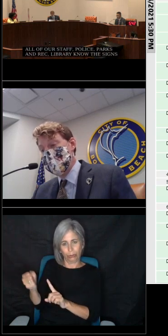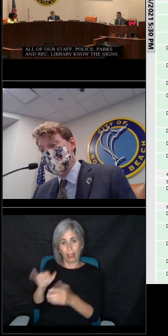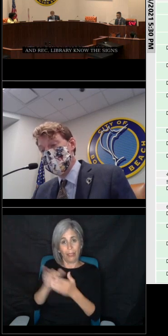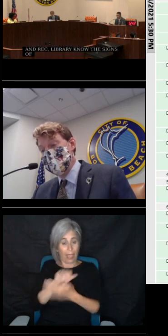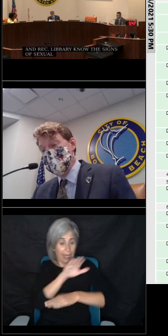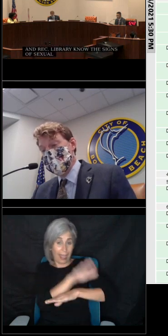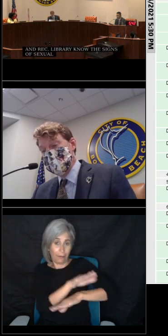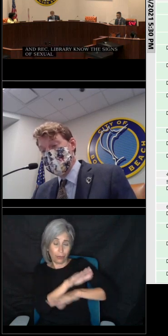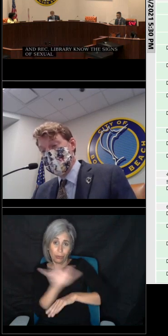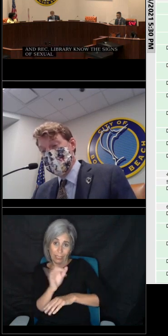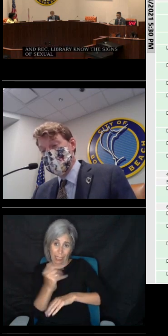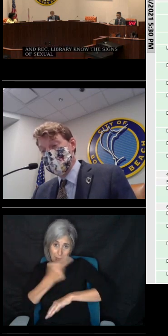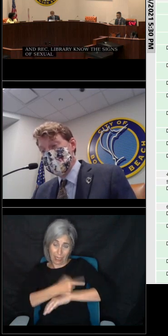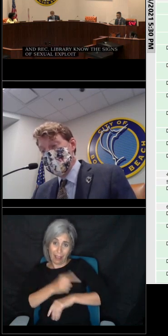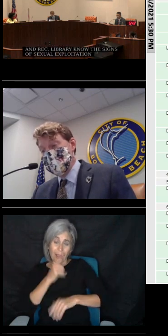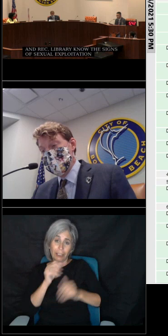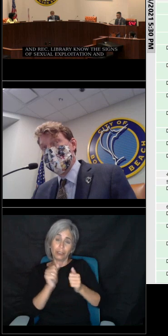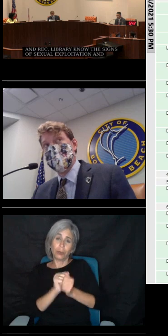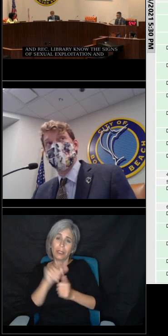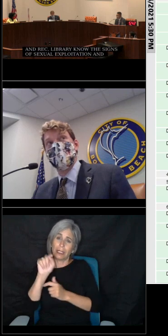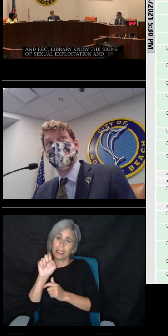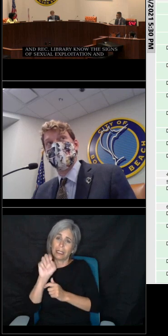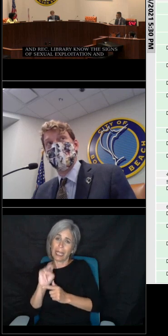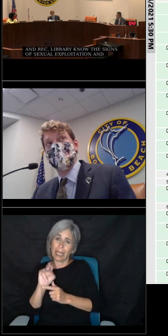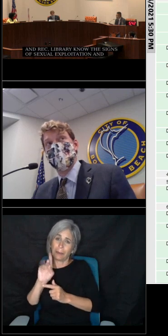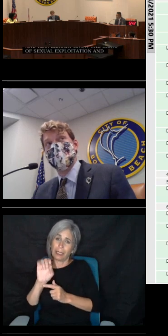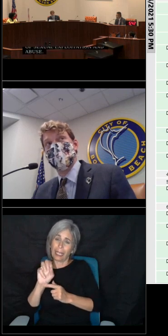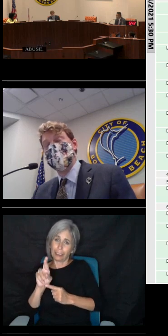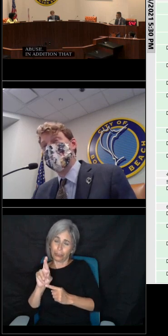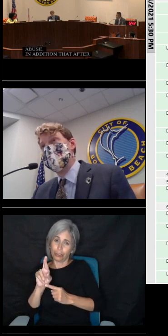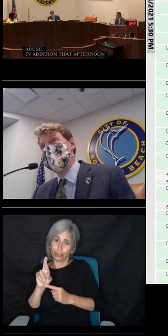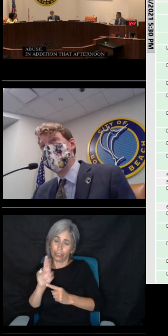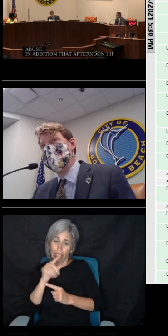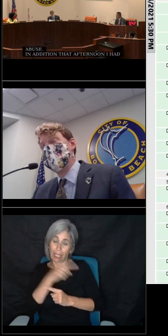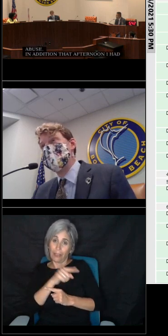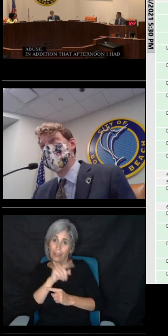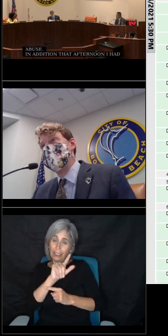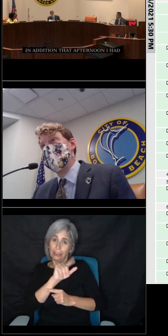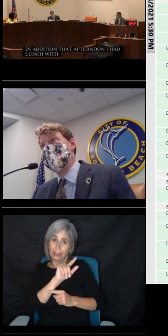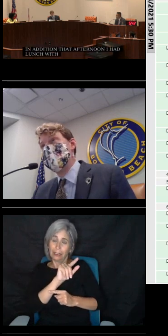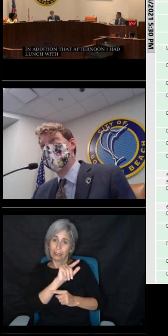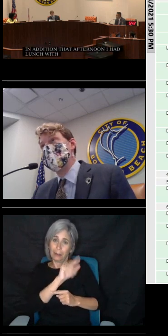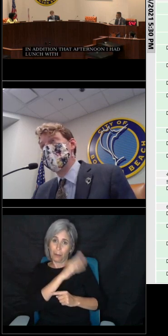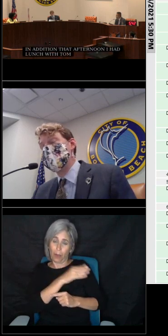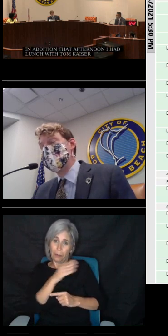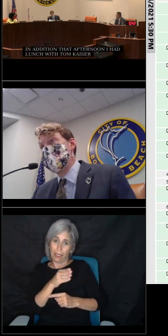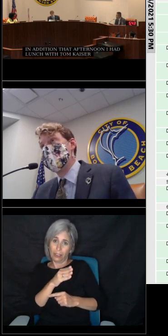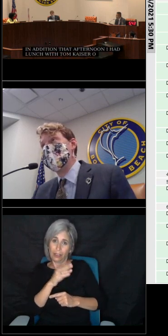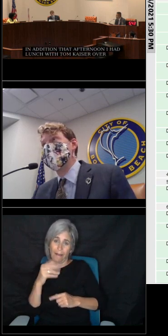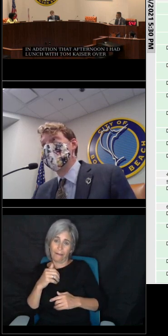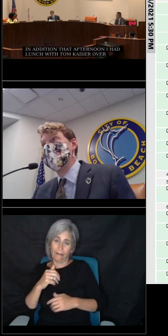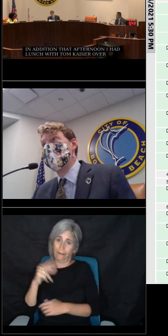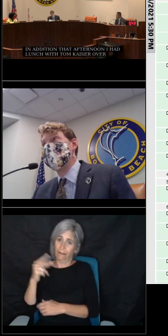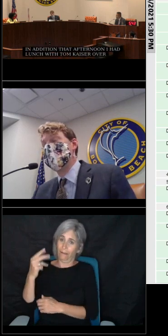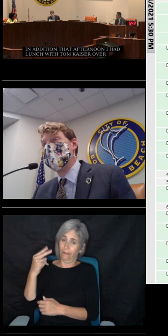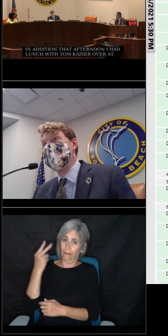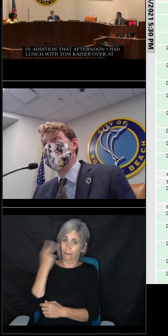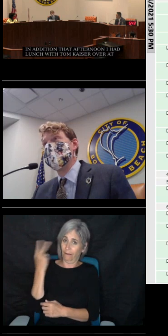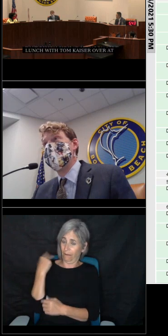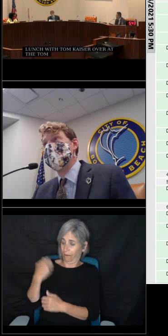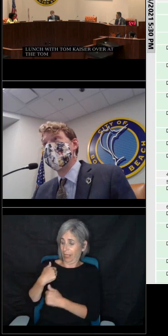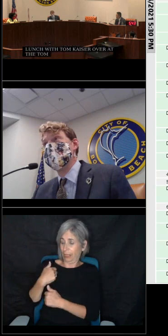I had lunch with Tom Kaiser over at the Tom Kaiser USN Boynton Beach Veterans Memorial Park. I'd like to say